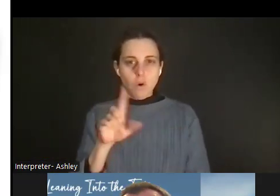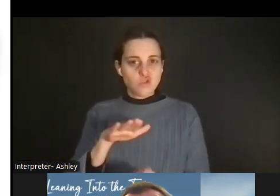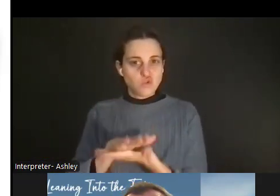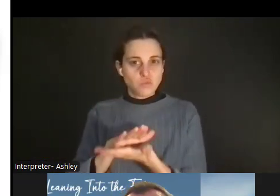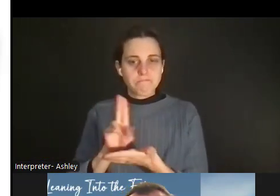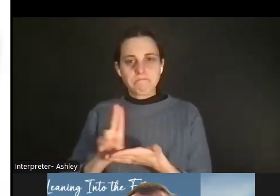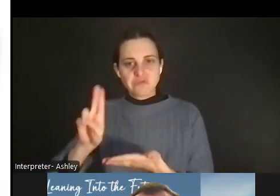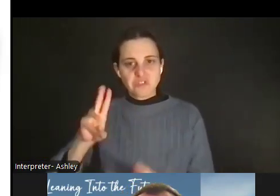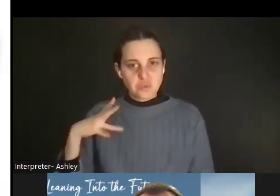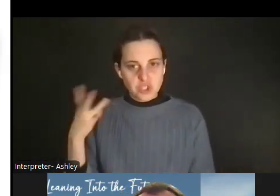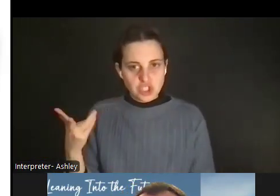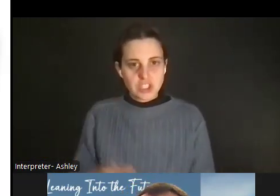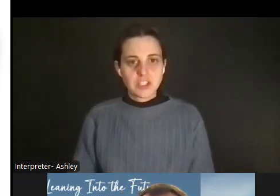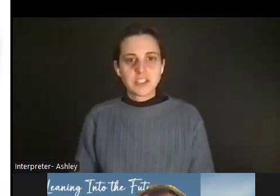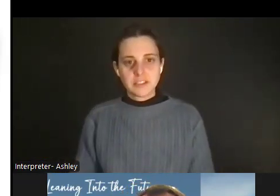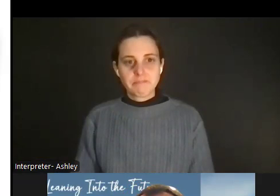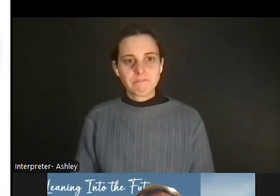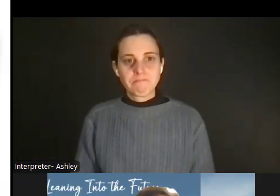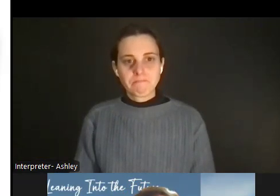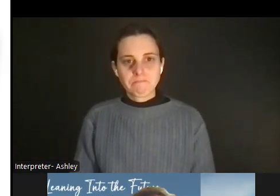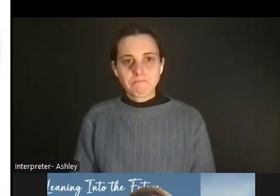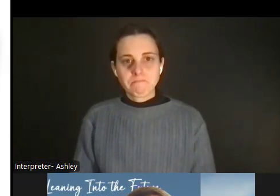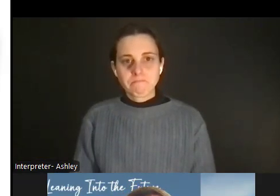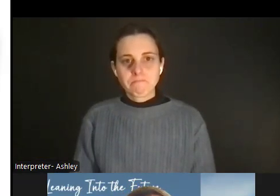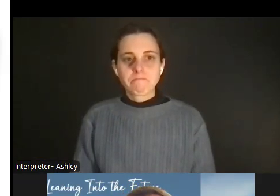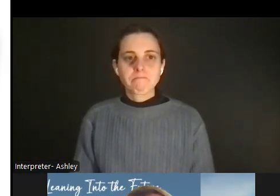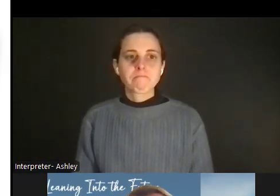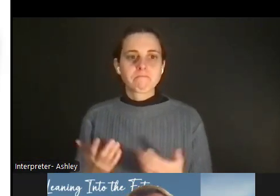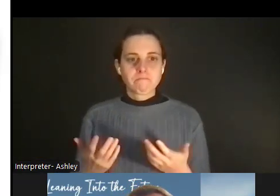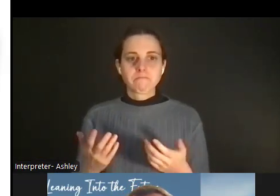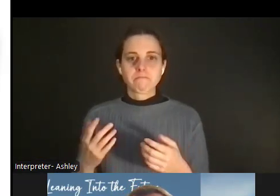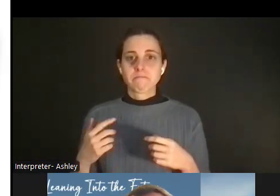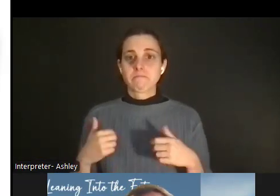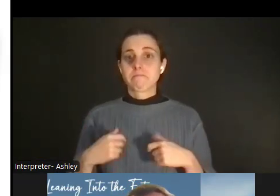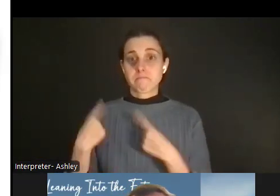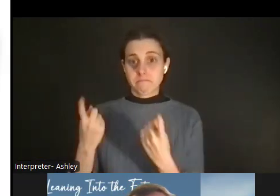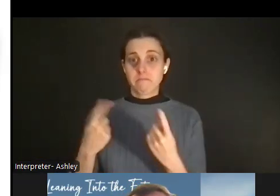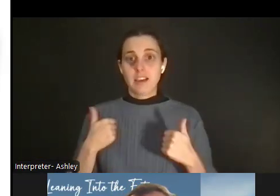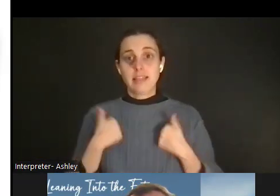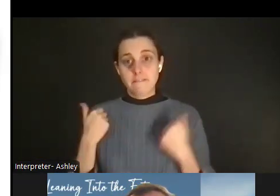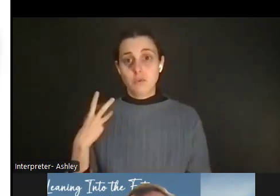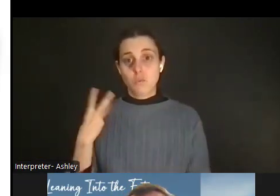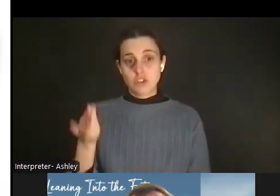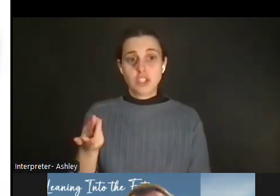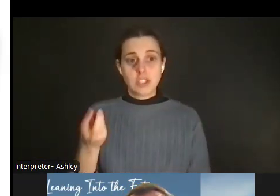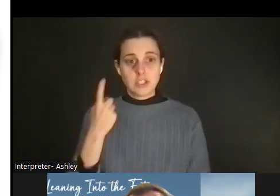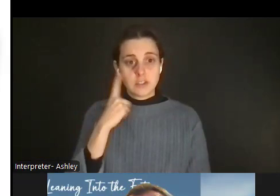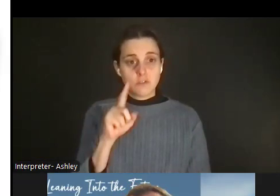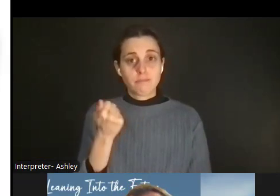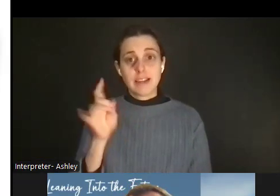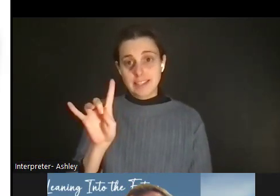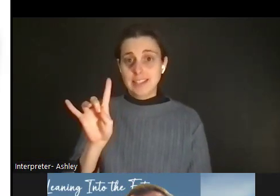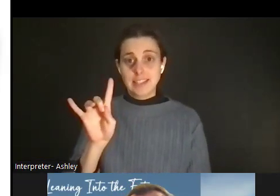about Lean and Six Sigma. I've been a Washingtonian for about 18 years, proud Washingtonian. I love this